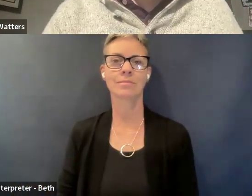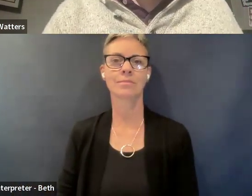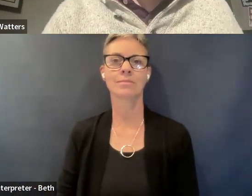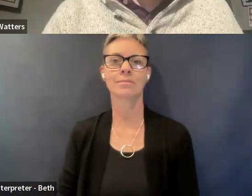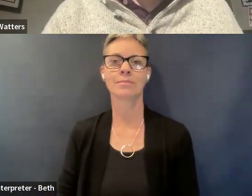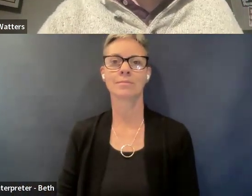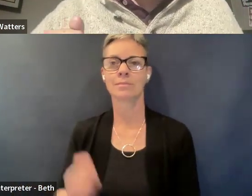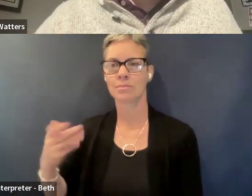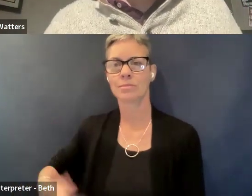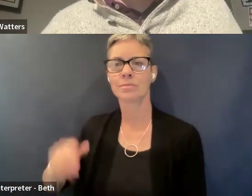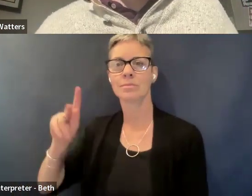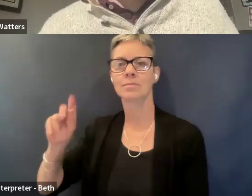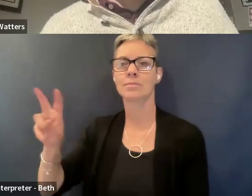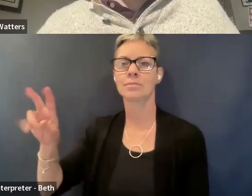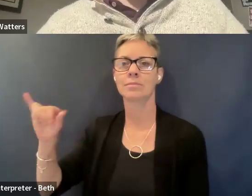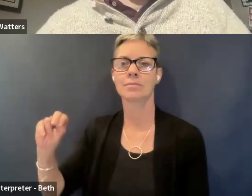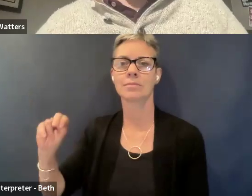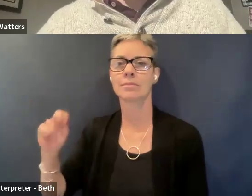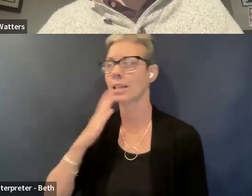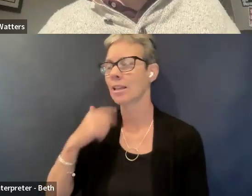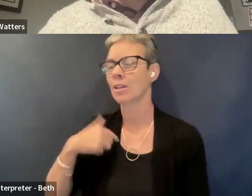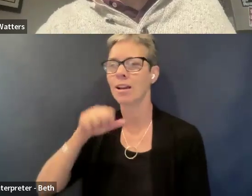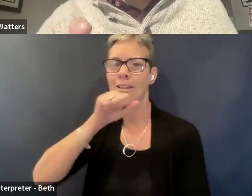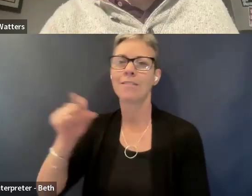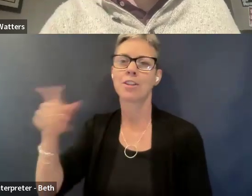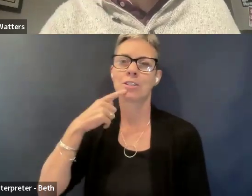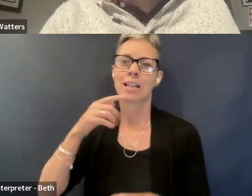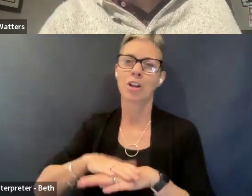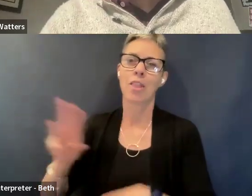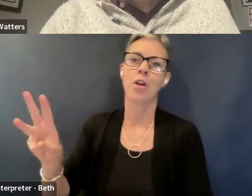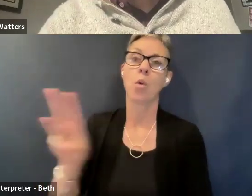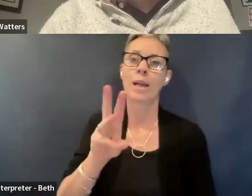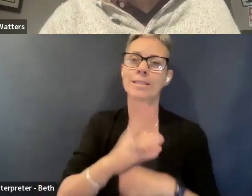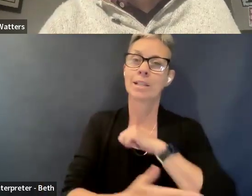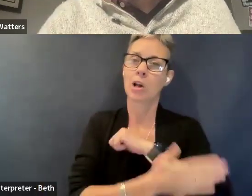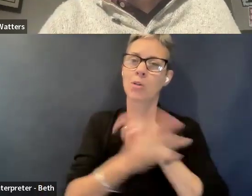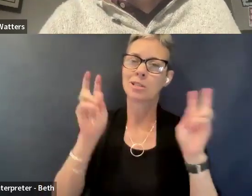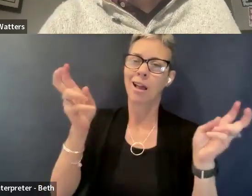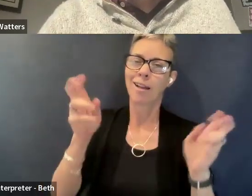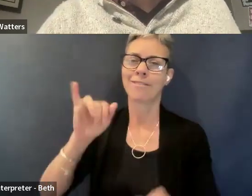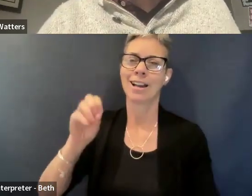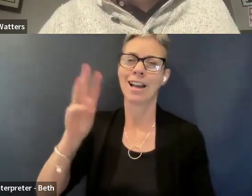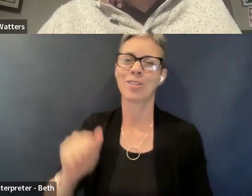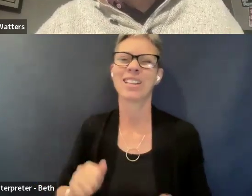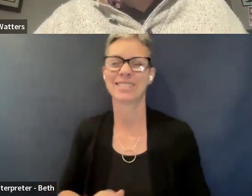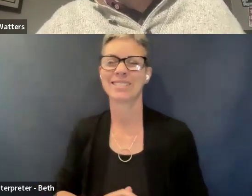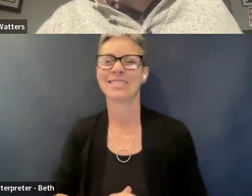All right, thank you. I love that you said you're on the West Coast. I often refer to Sioux City and the West Coast. I work with somebody up there,